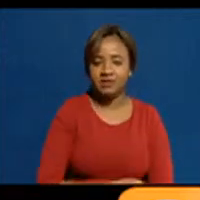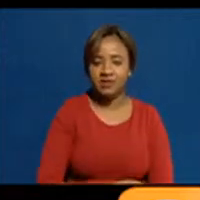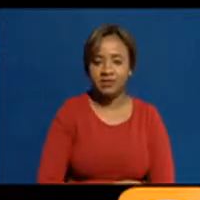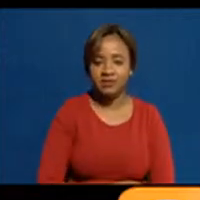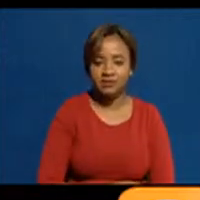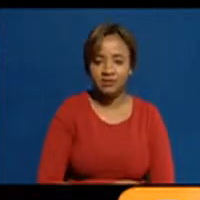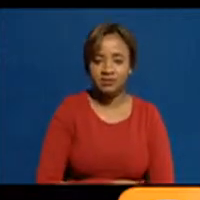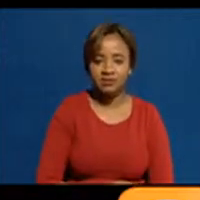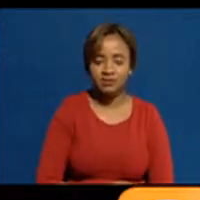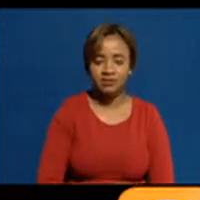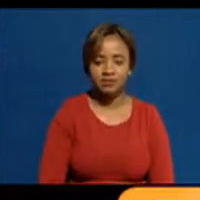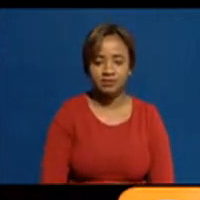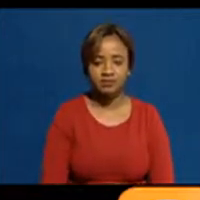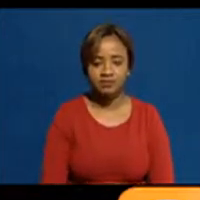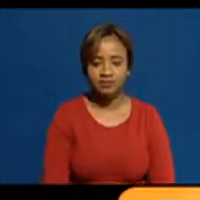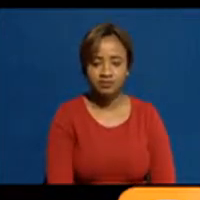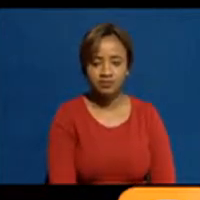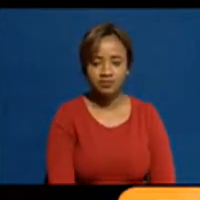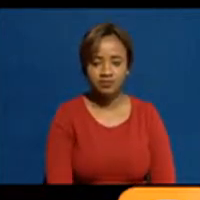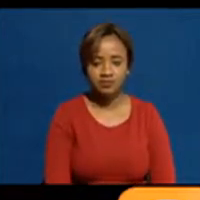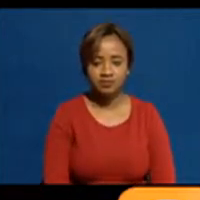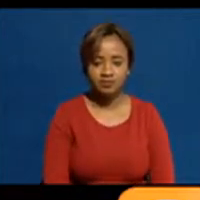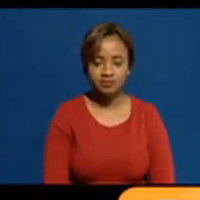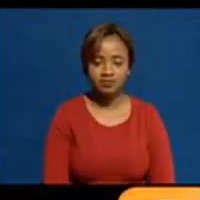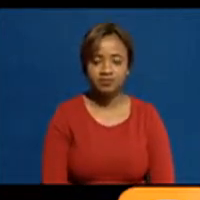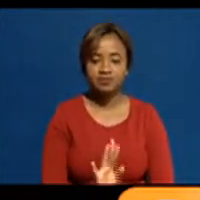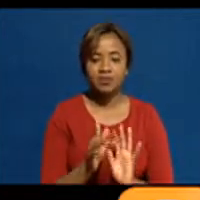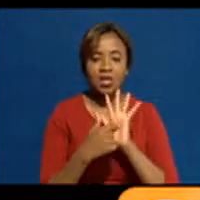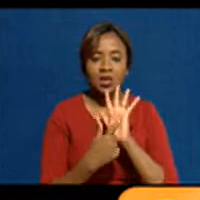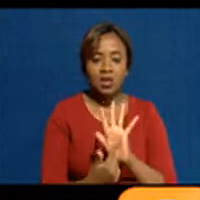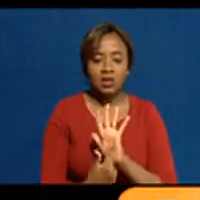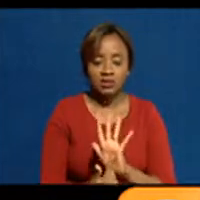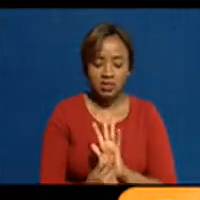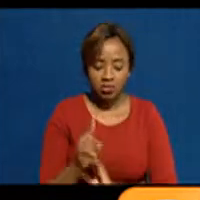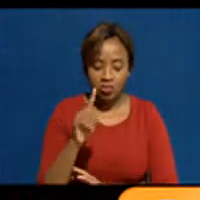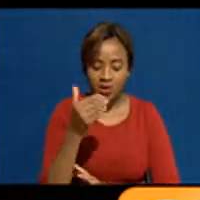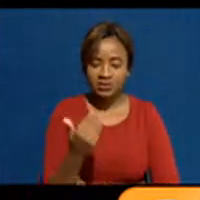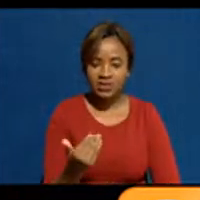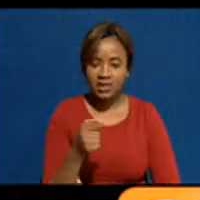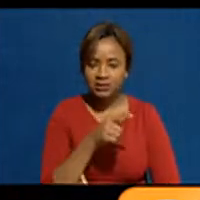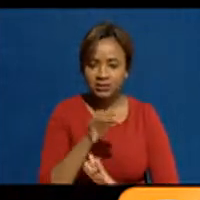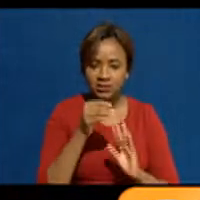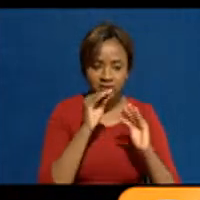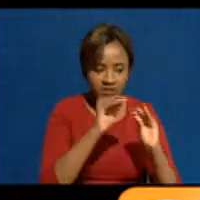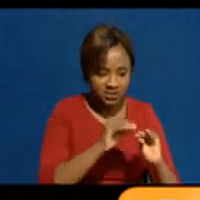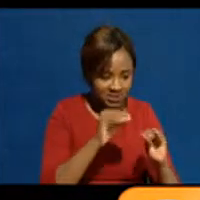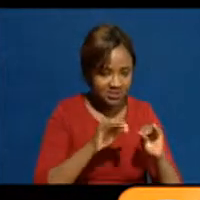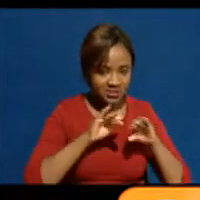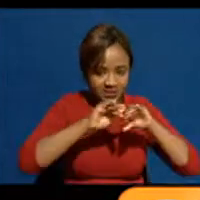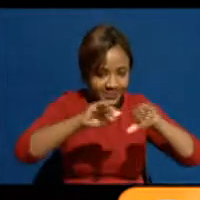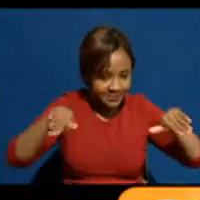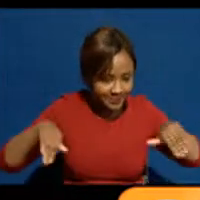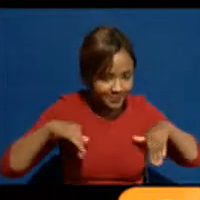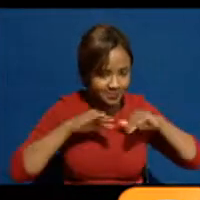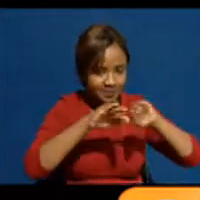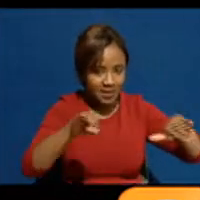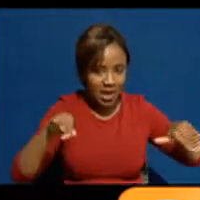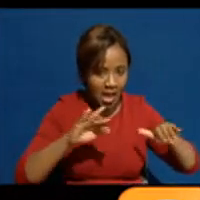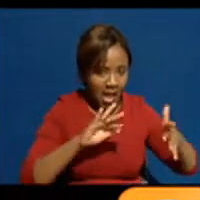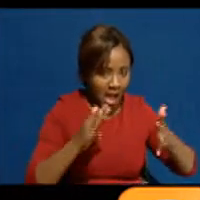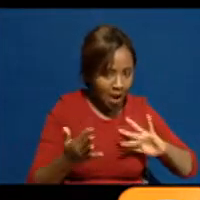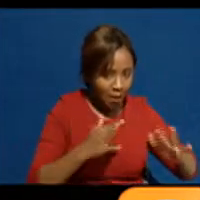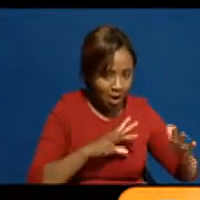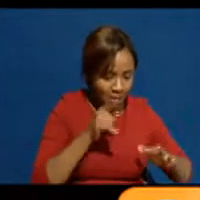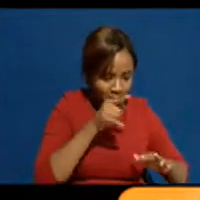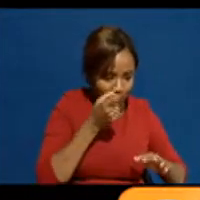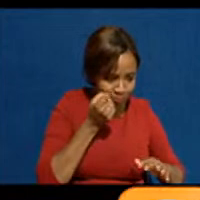that is being presented to a child in Nairobi. For instance, we saw a child being taught how to swim. There is one who is in a swimming pool,